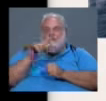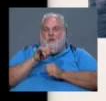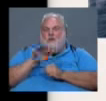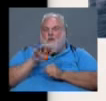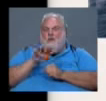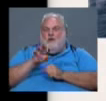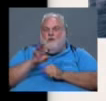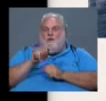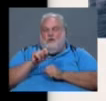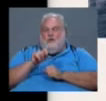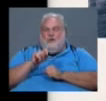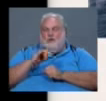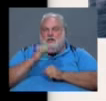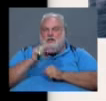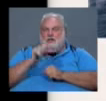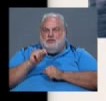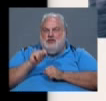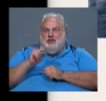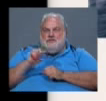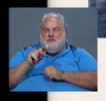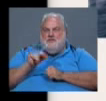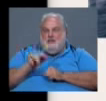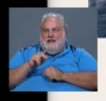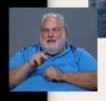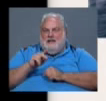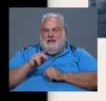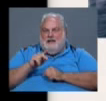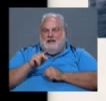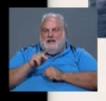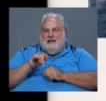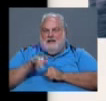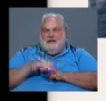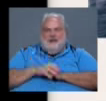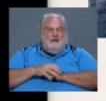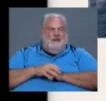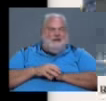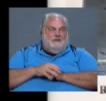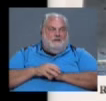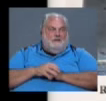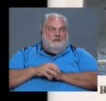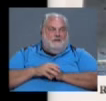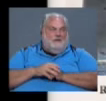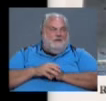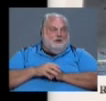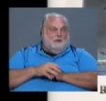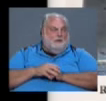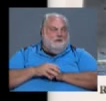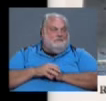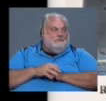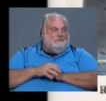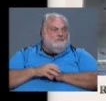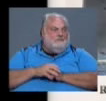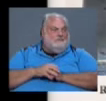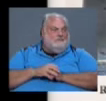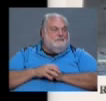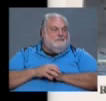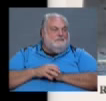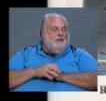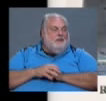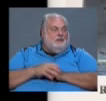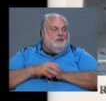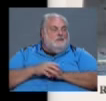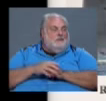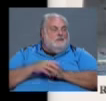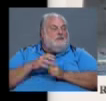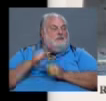long jet ski. Very maneuverable, very fast, very capable. Next slide, please. So for mission packages for mine